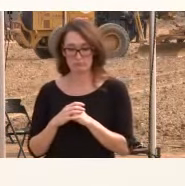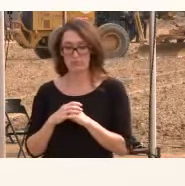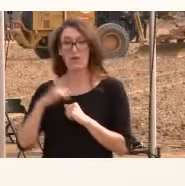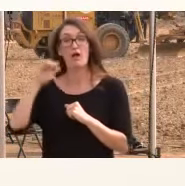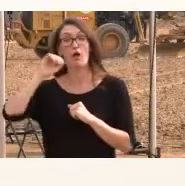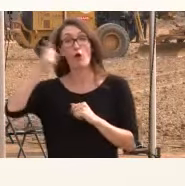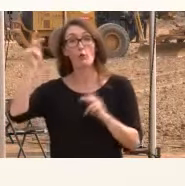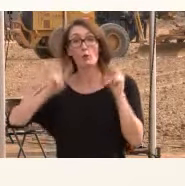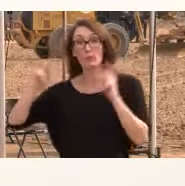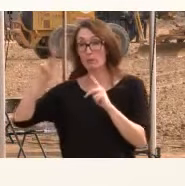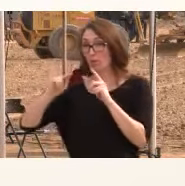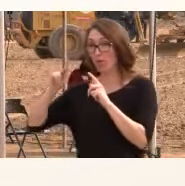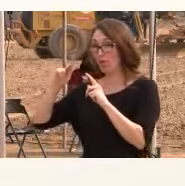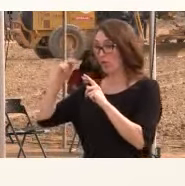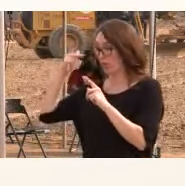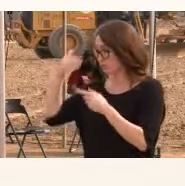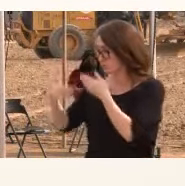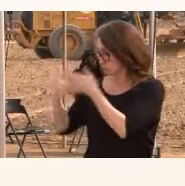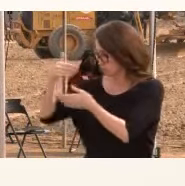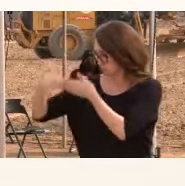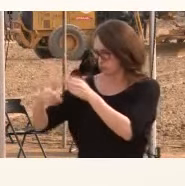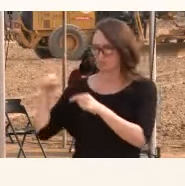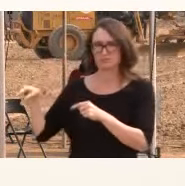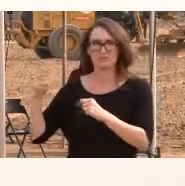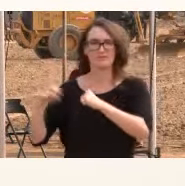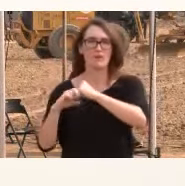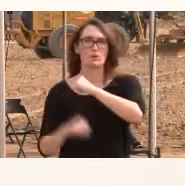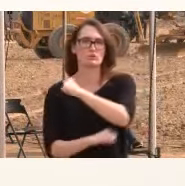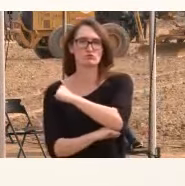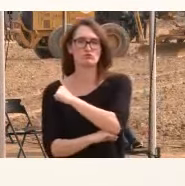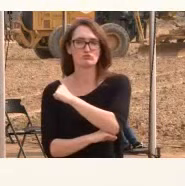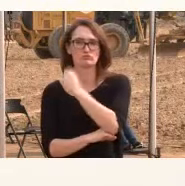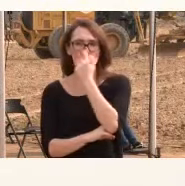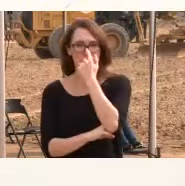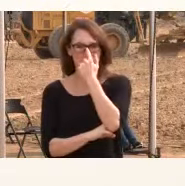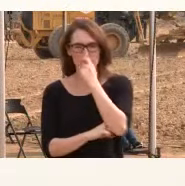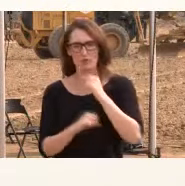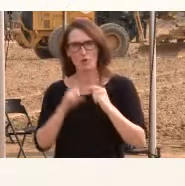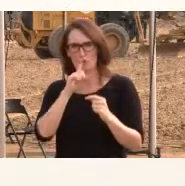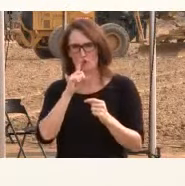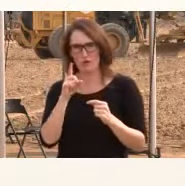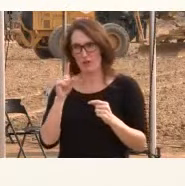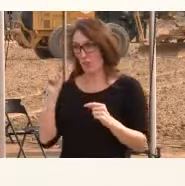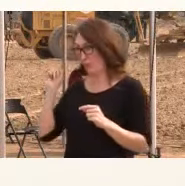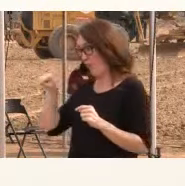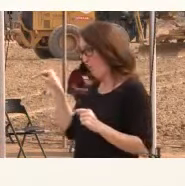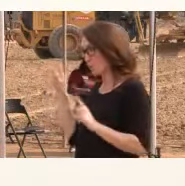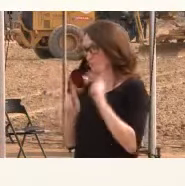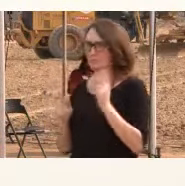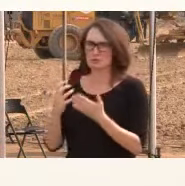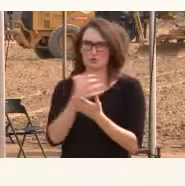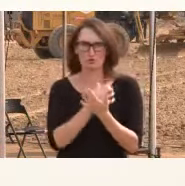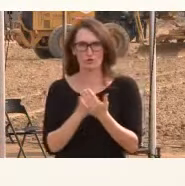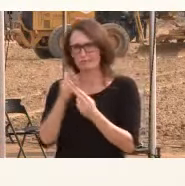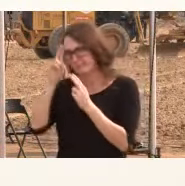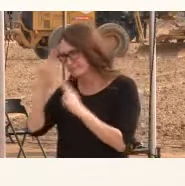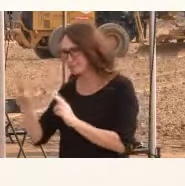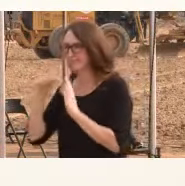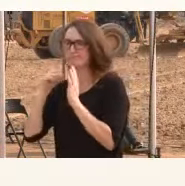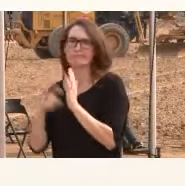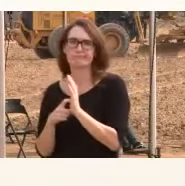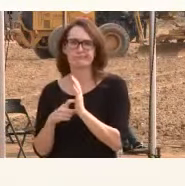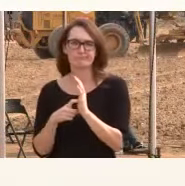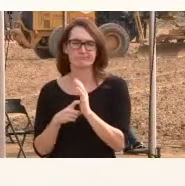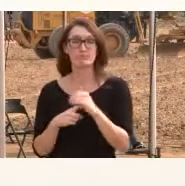foundation on how we got here. And they deserved that recognition and that credit.